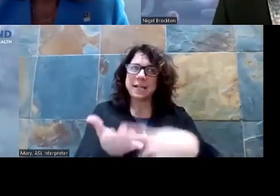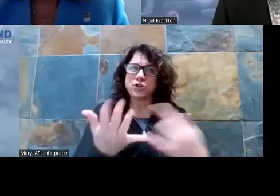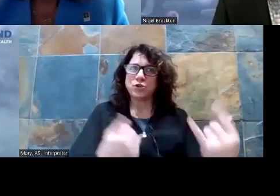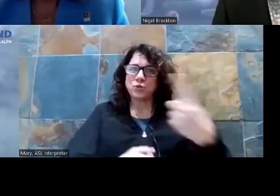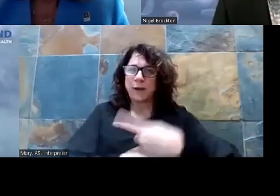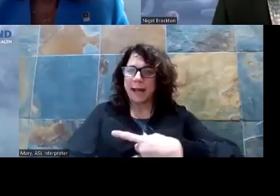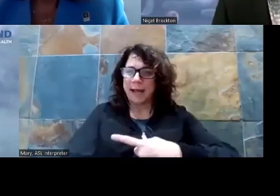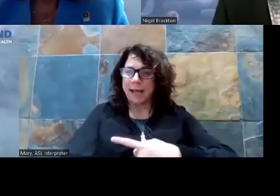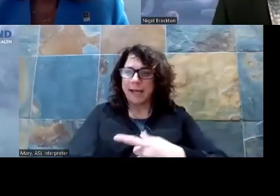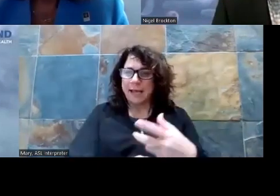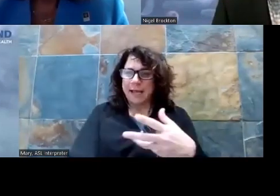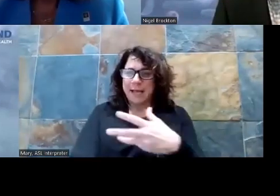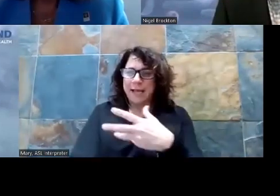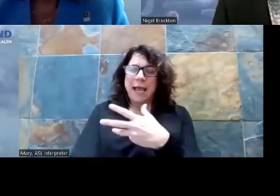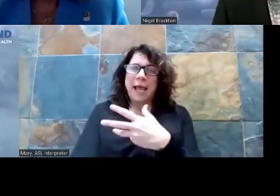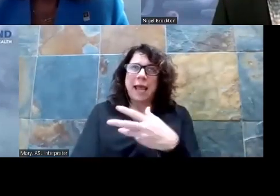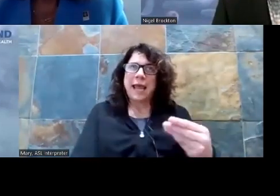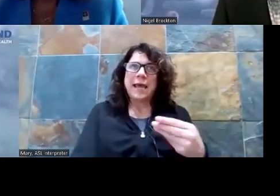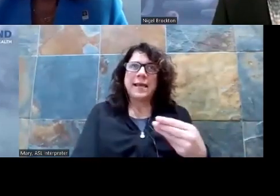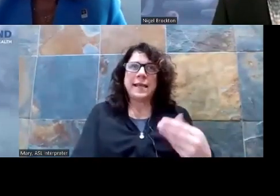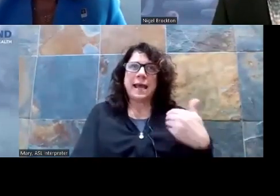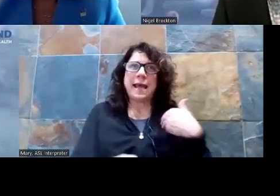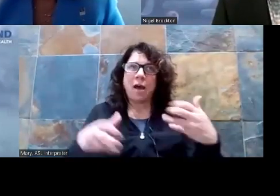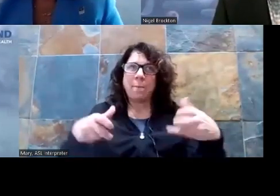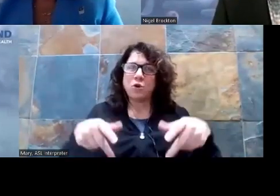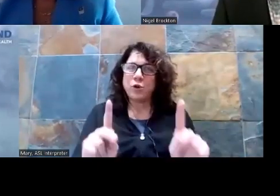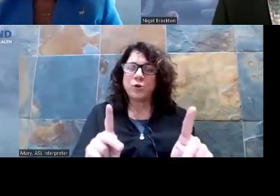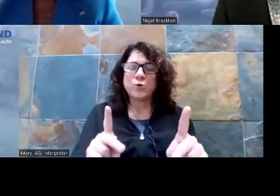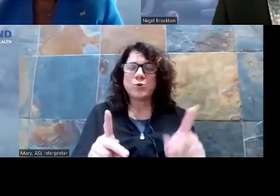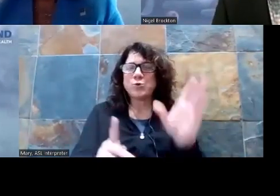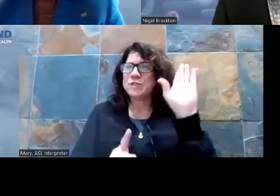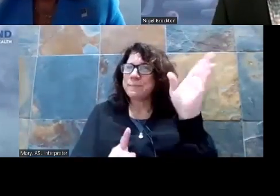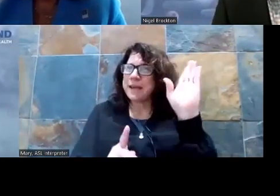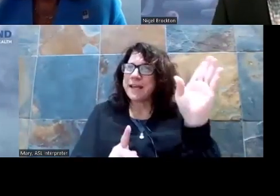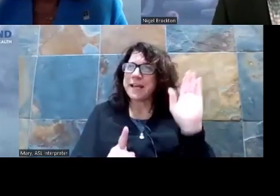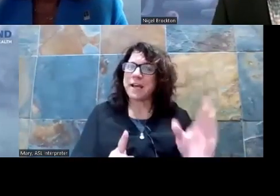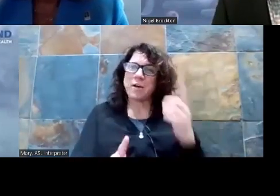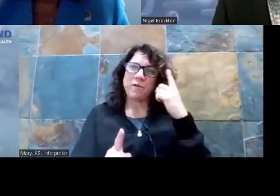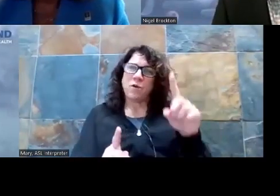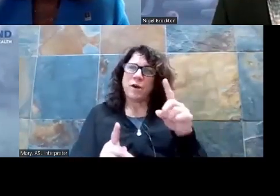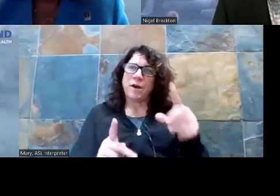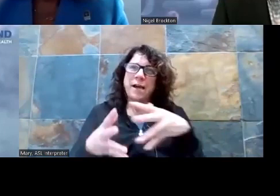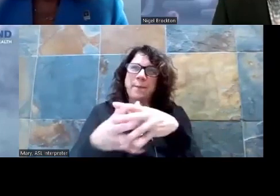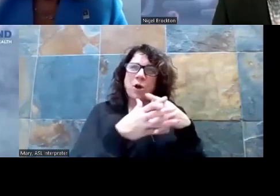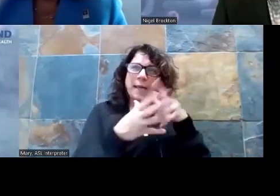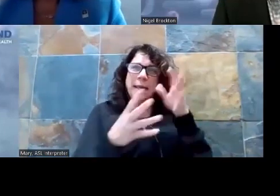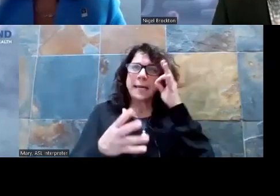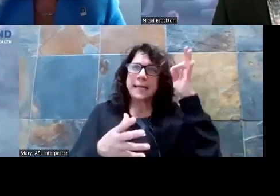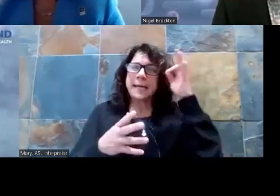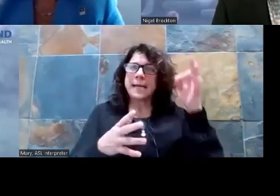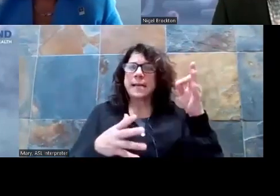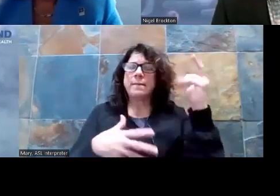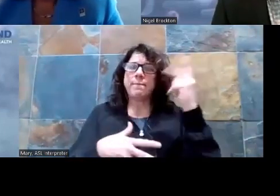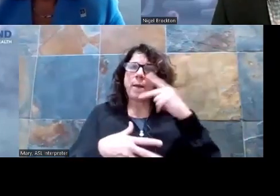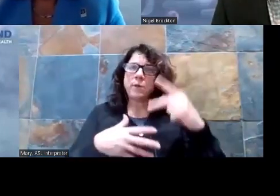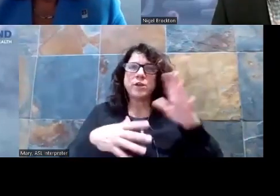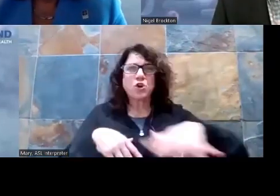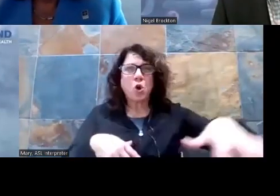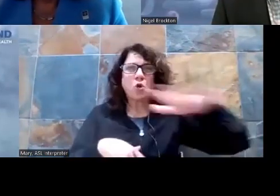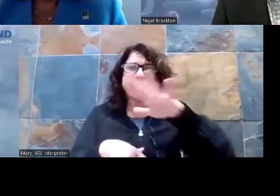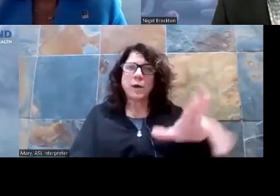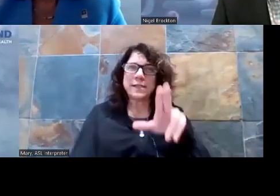And having the opportunity to speak on behalf of American Indian populations across the